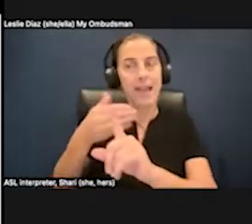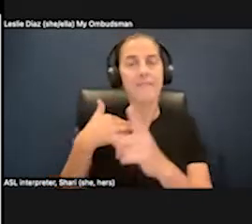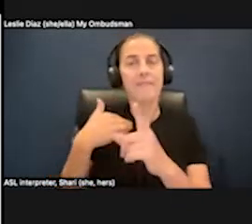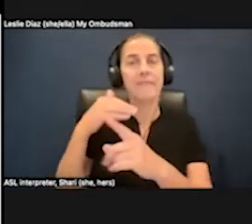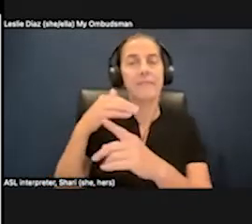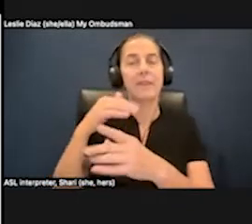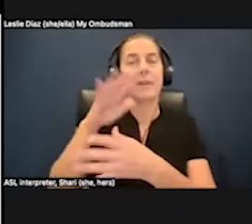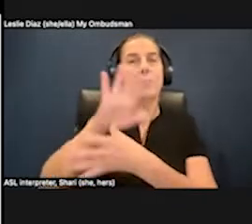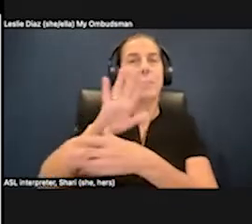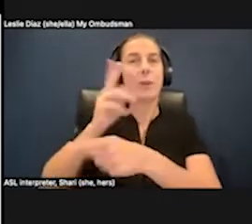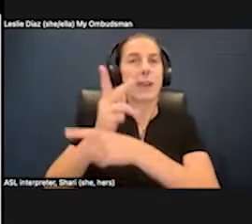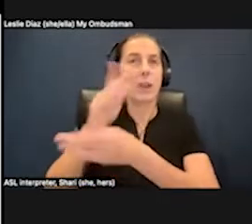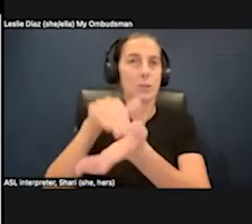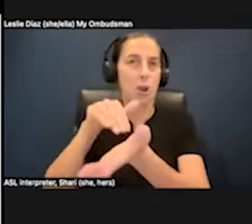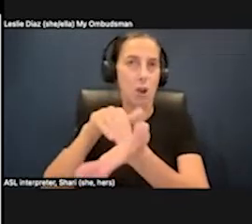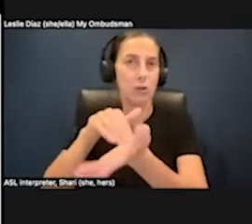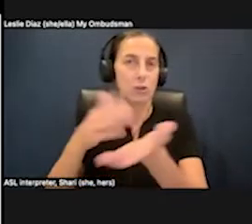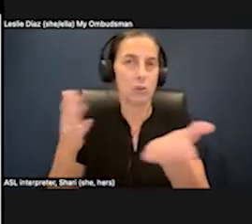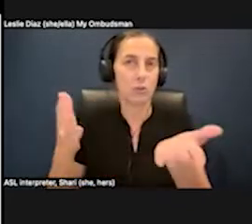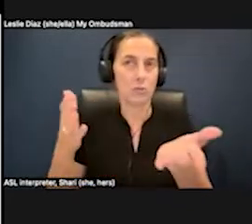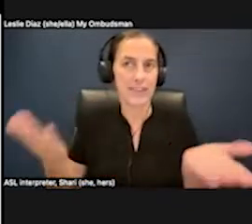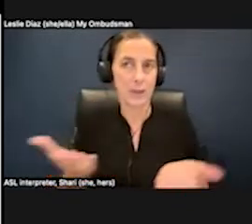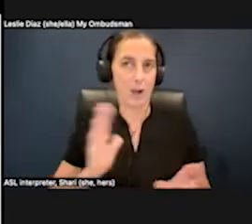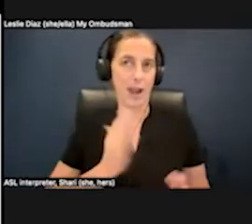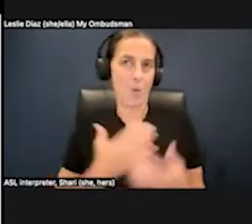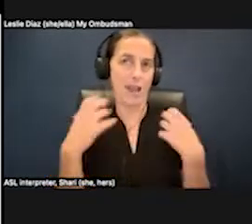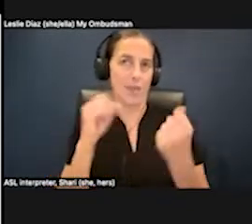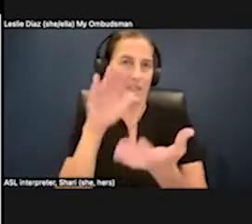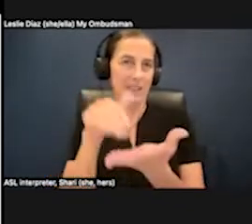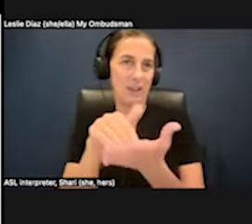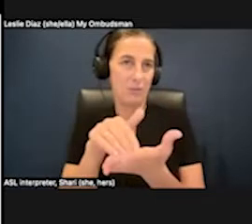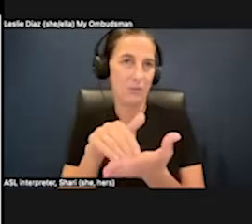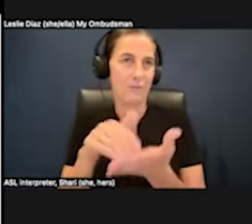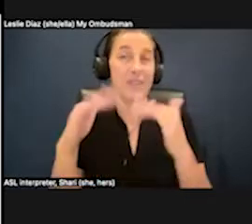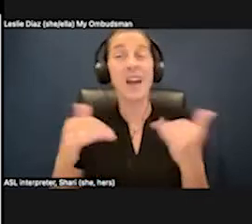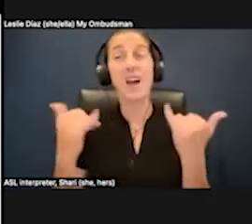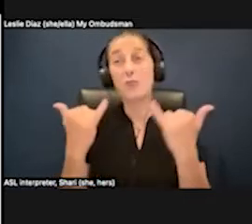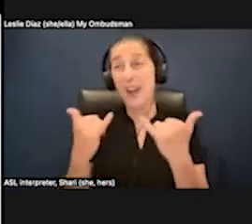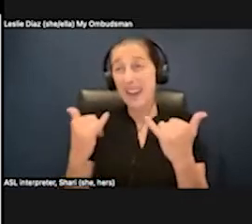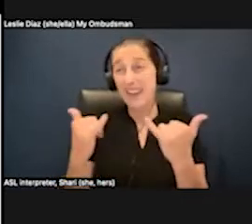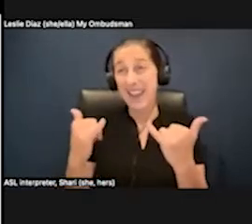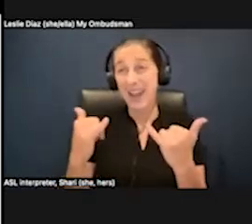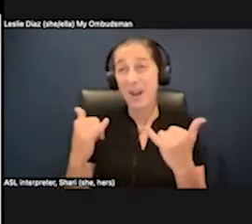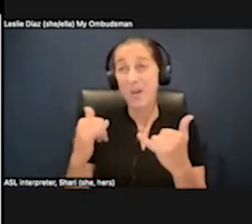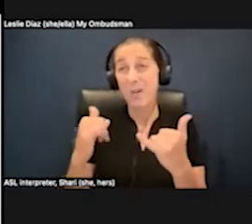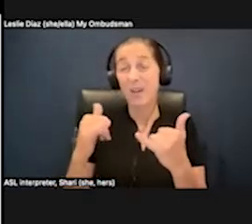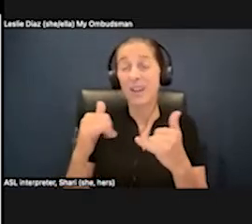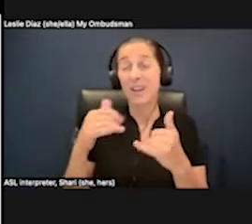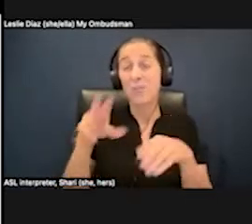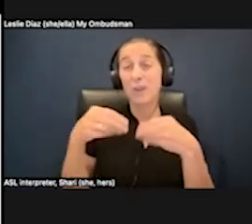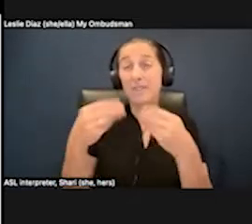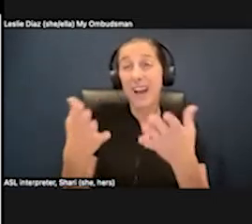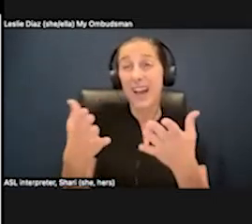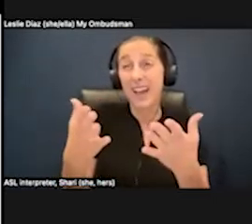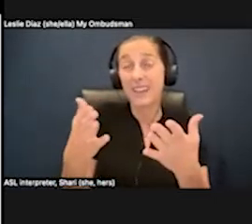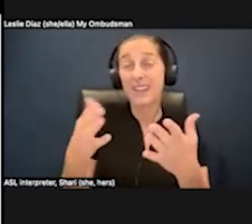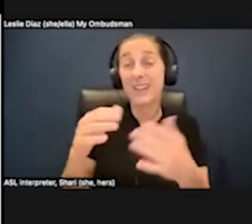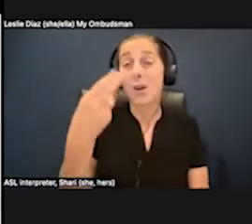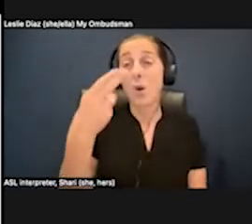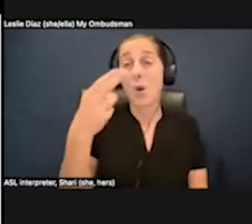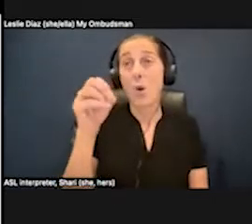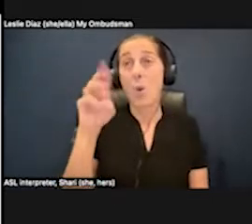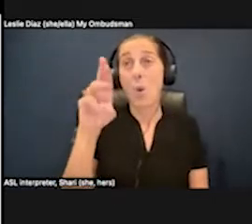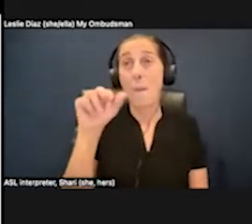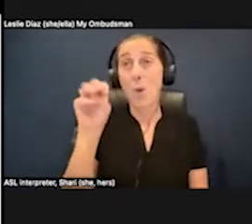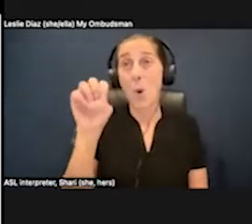We don't provide hormone blockers at this time, but that's just because we don't have the capacity to do that yet. And we see patients who are on blockers